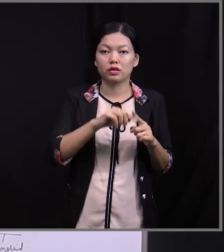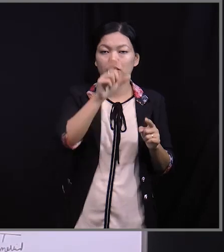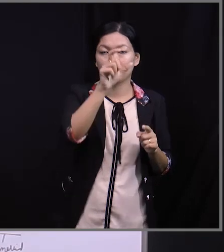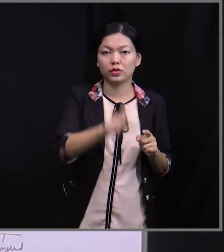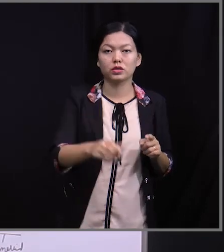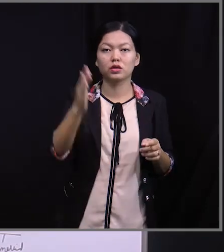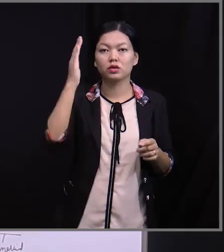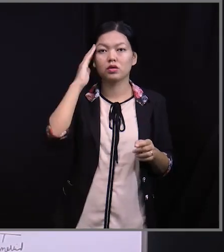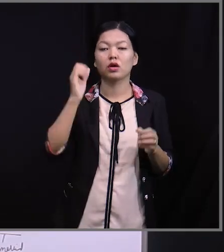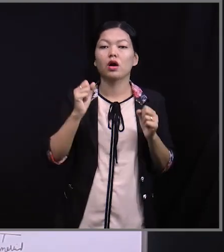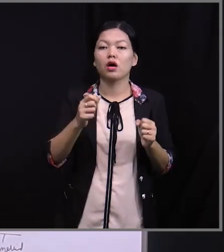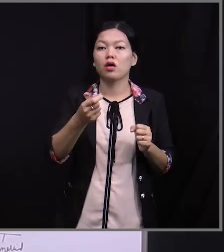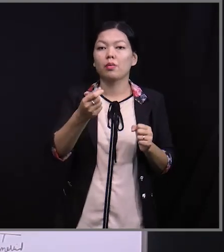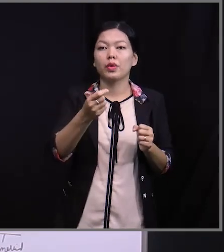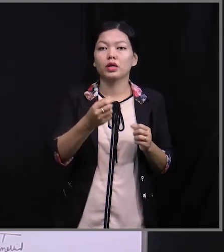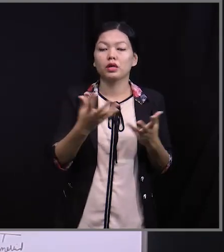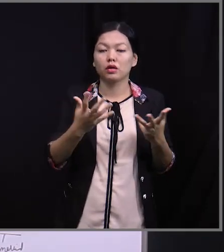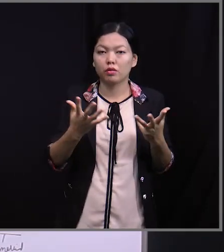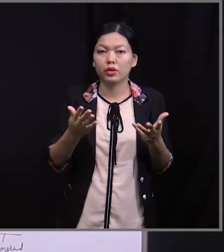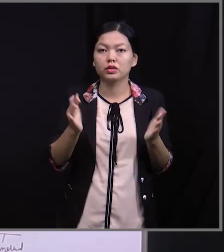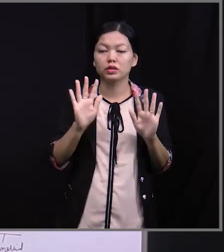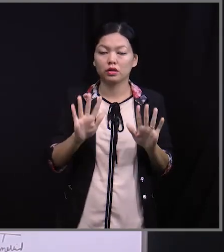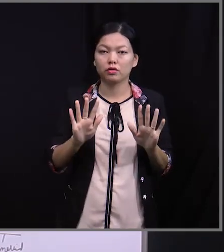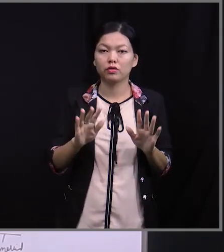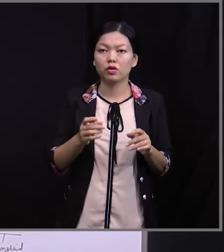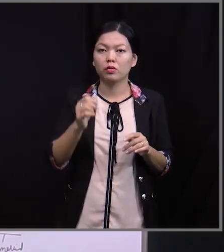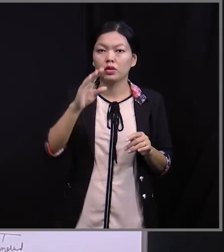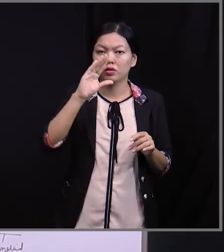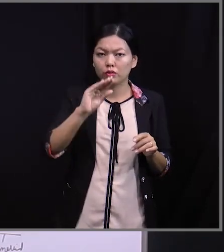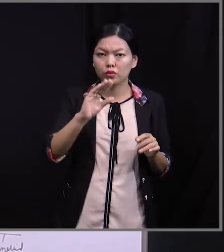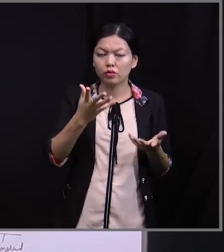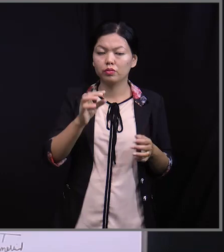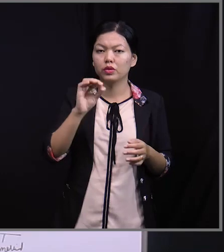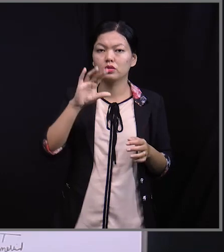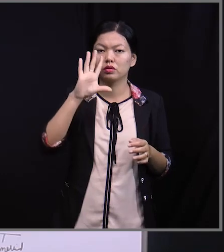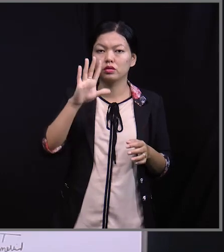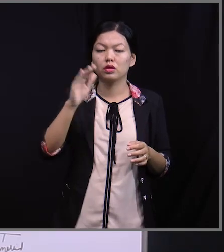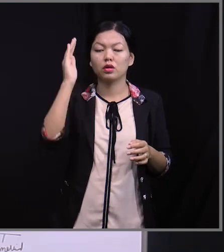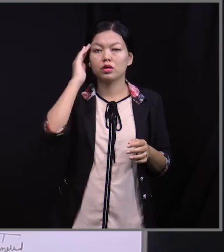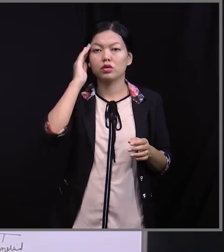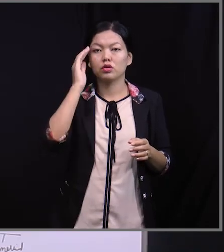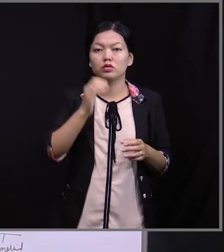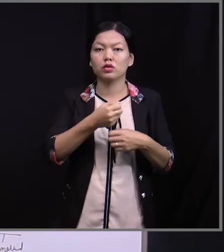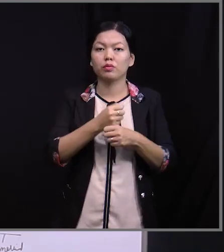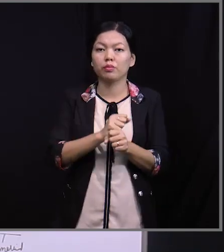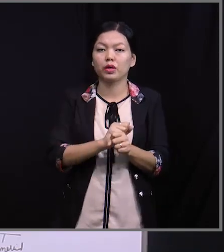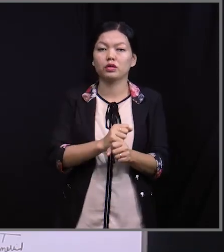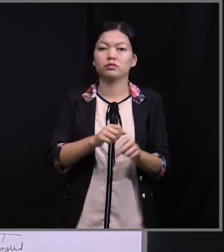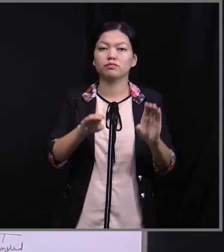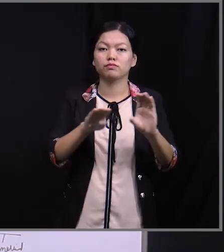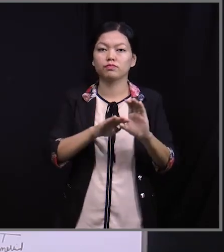as I've said earlier, finance is the lifeblood of all business activities, and entrepreneur needs to procure finance